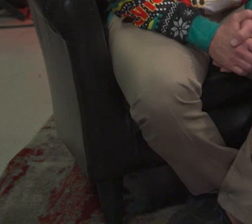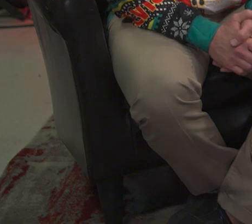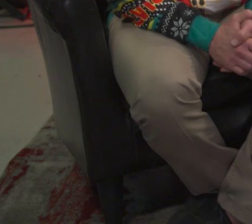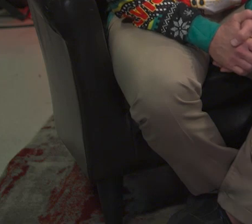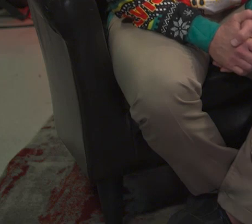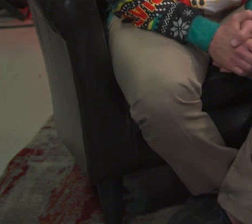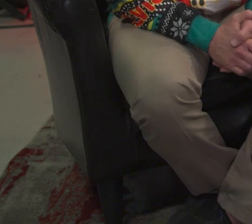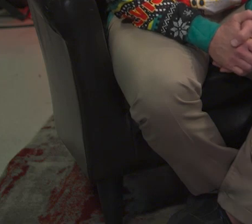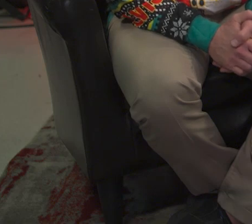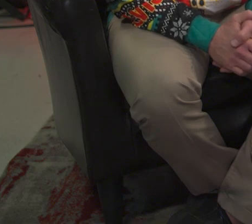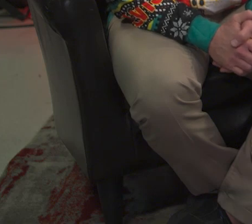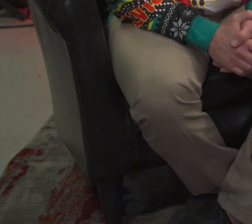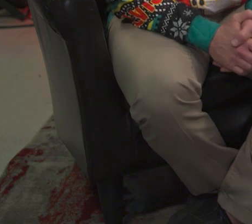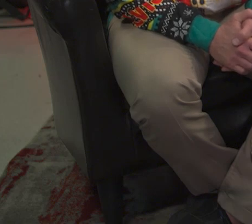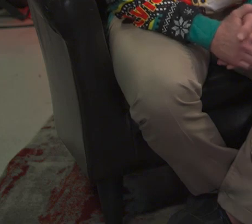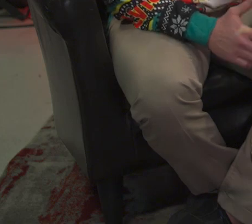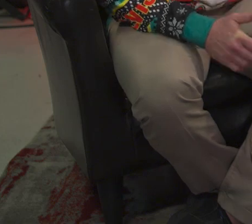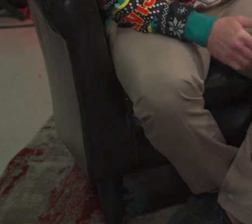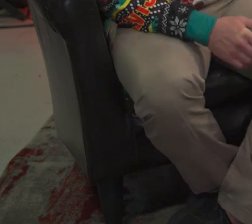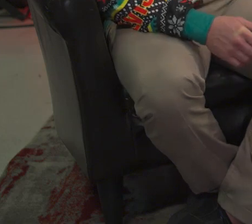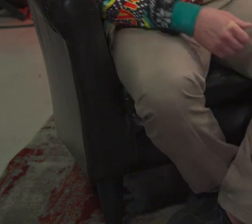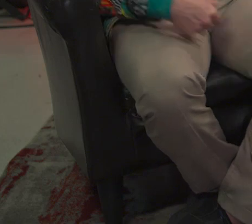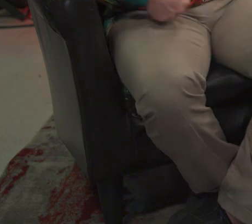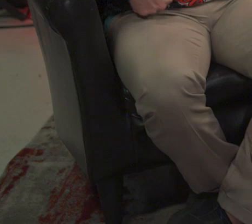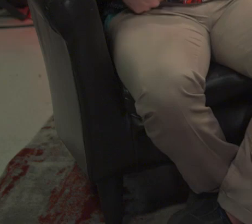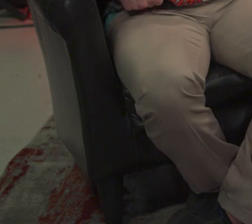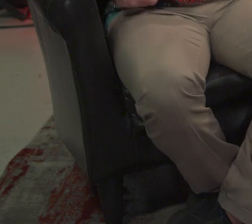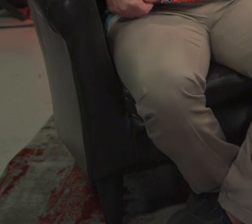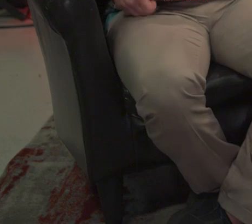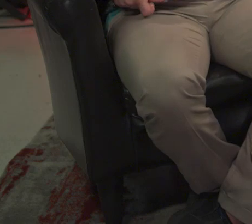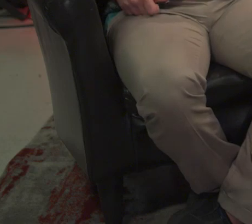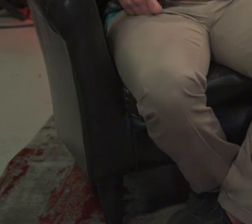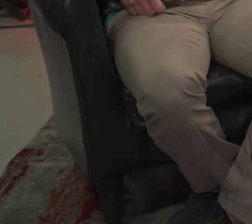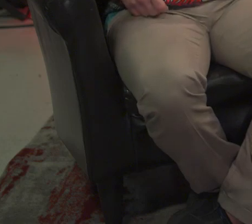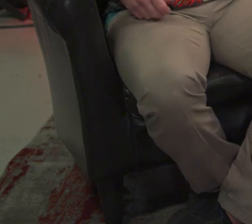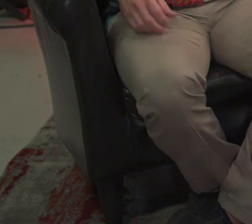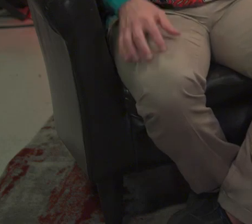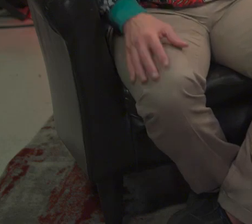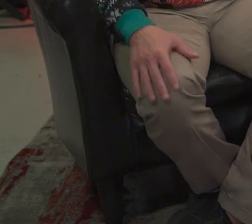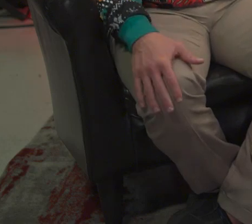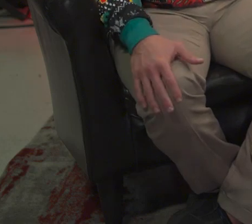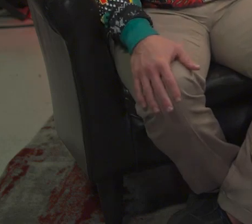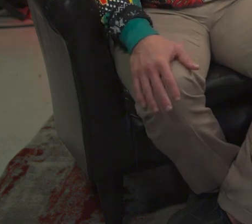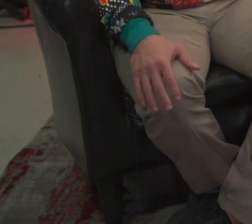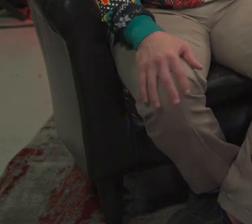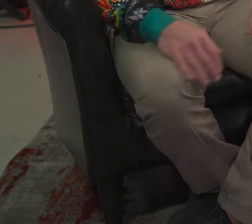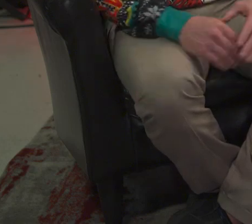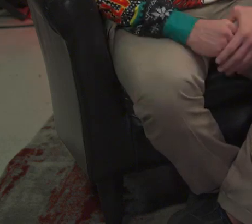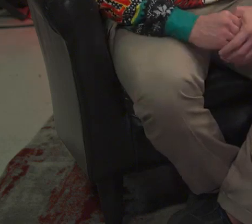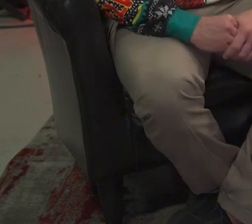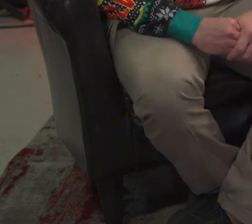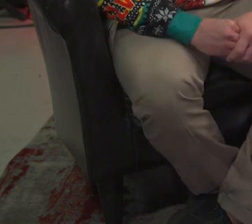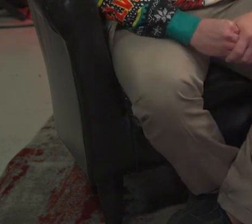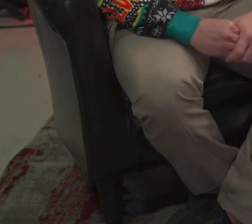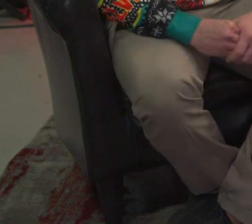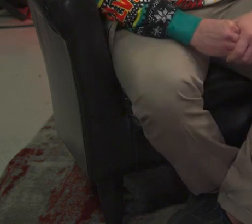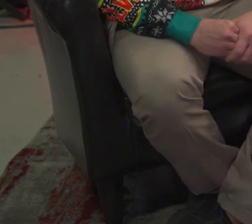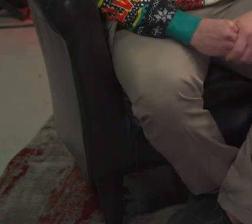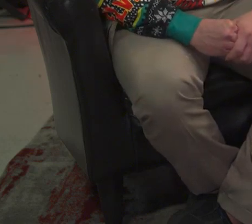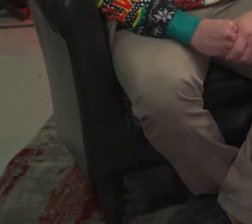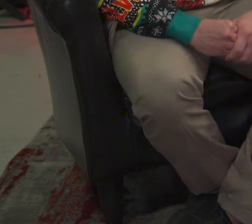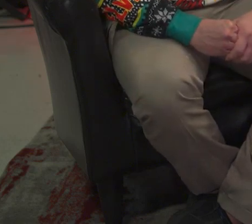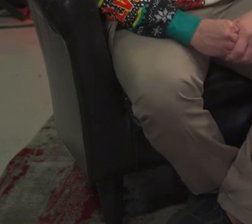like a this. great You know what job. I'm saying? Yeah. And I don't know. and Elvis you- is pretty ugly. Now this is taking me back to my Vegas days, and I like that. But let's talk about your feet. Let's talk about my